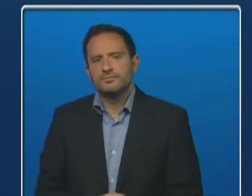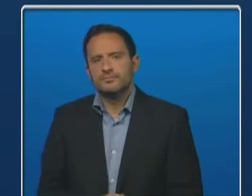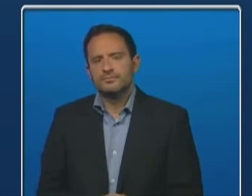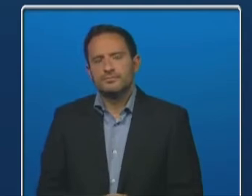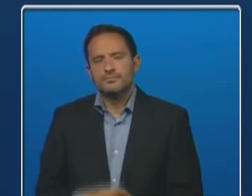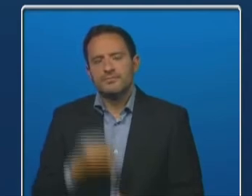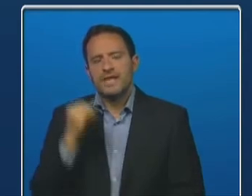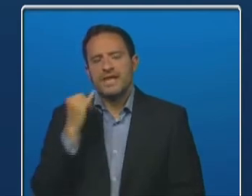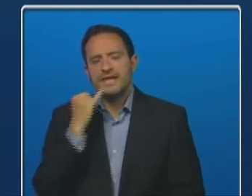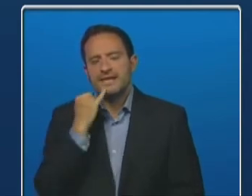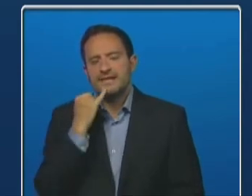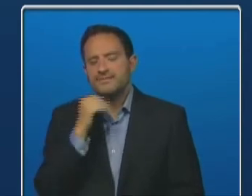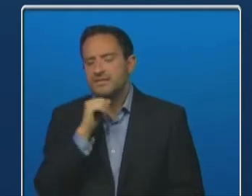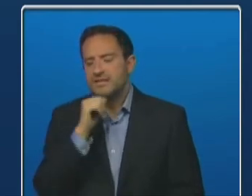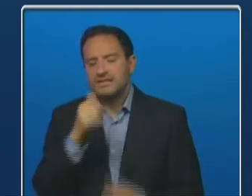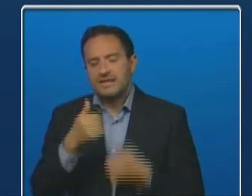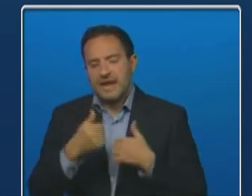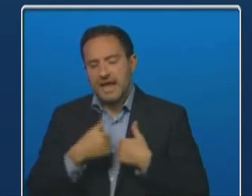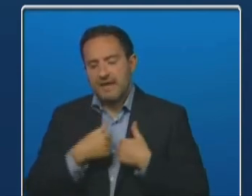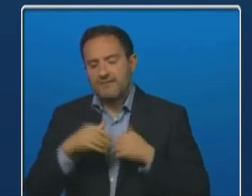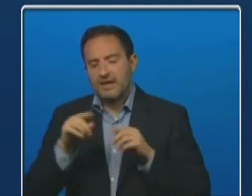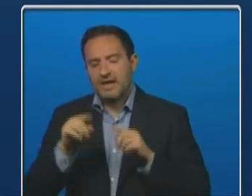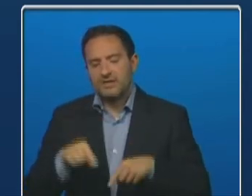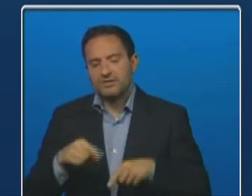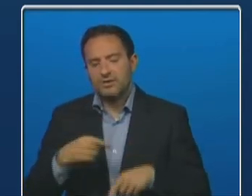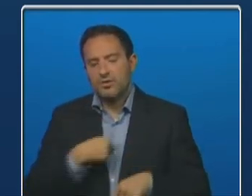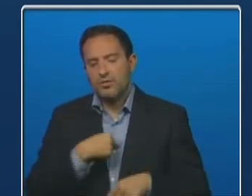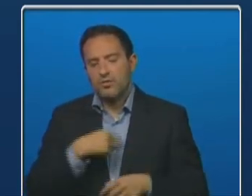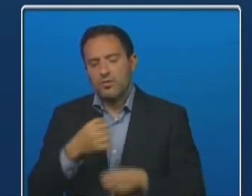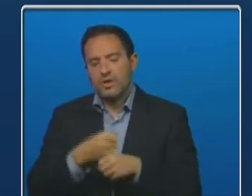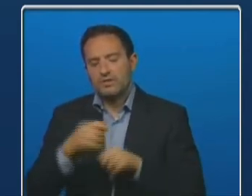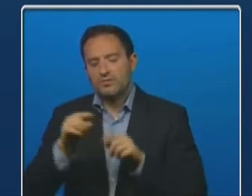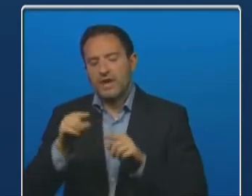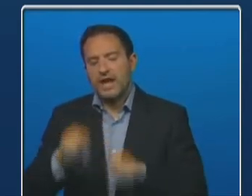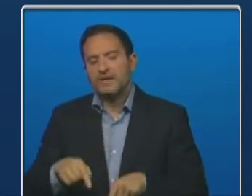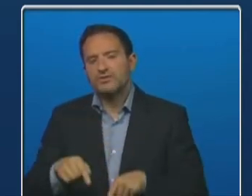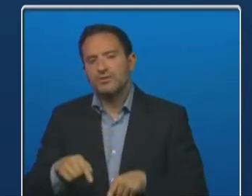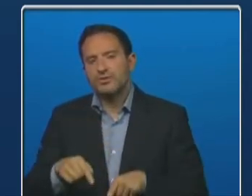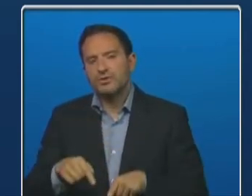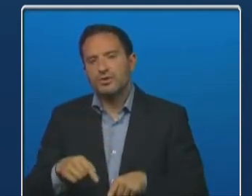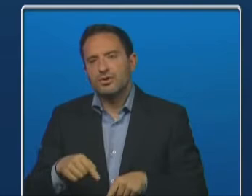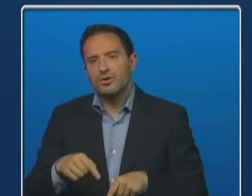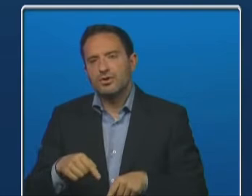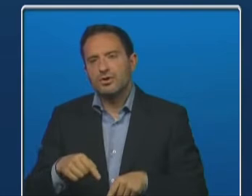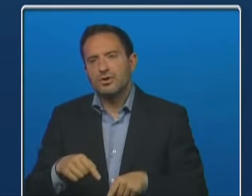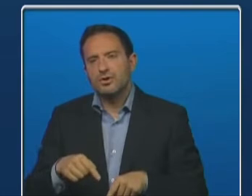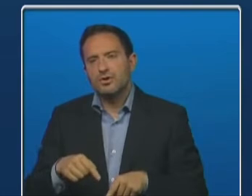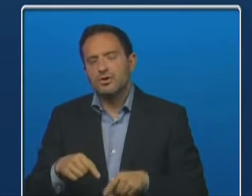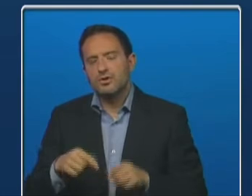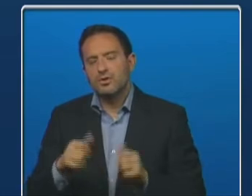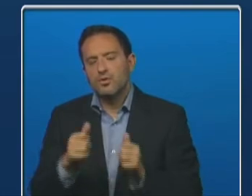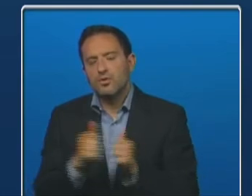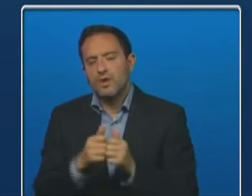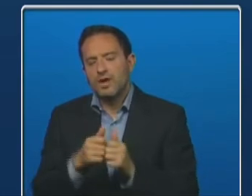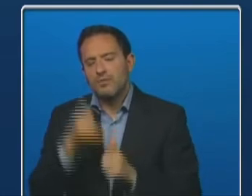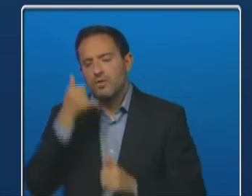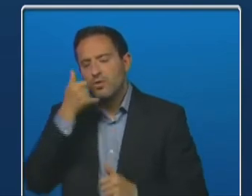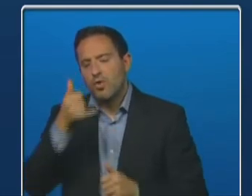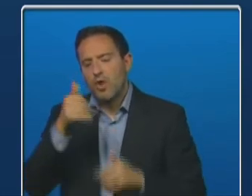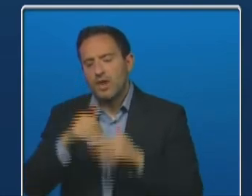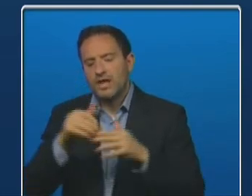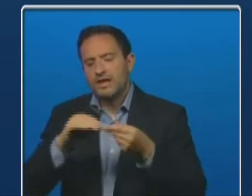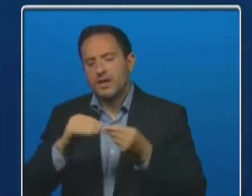doesn't, we'll work on getting that for you from our PIO call-in number.